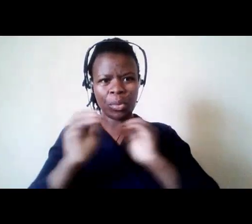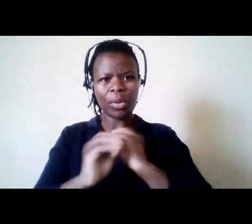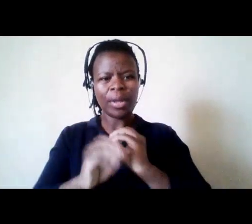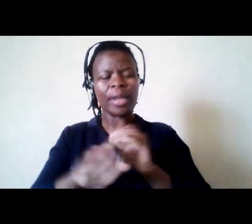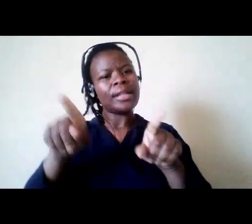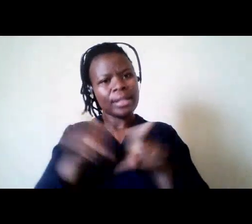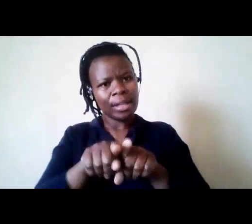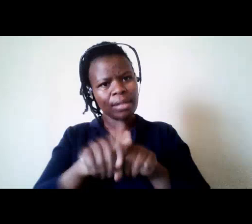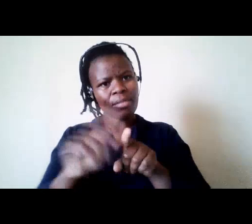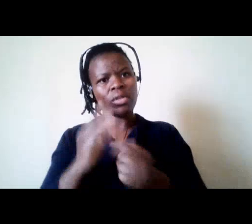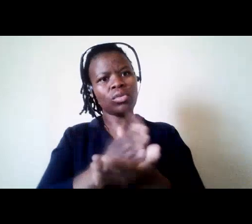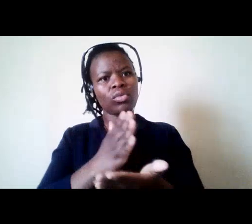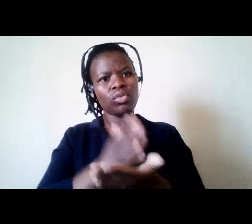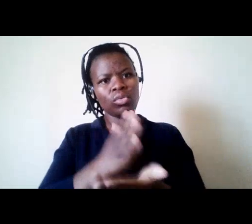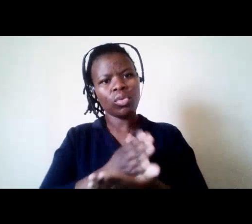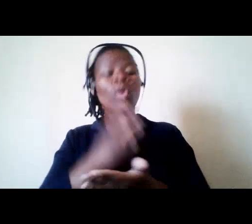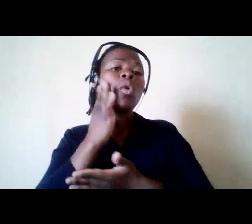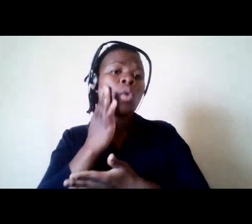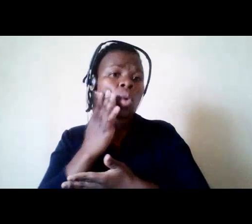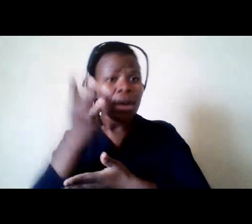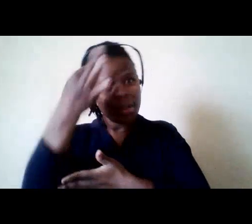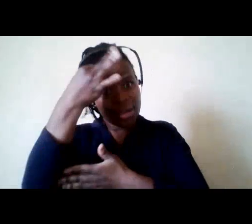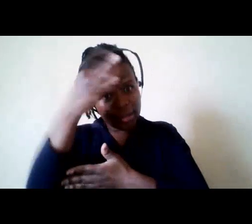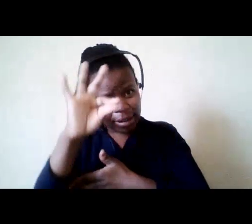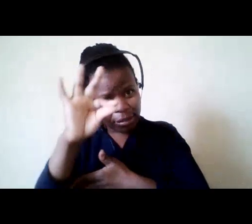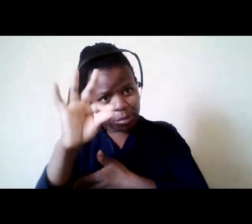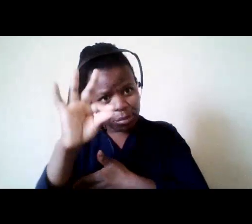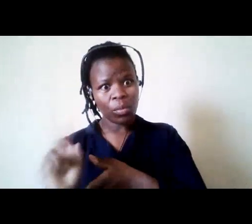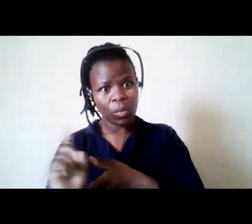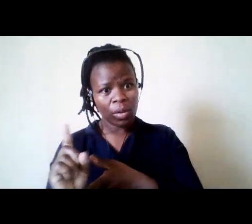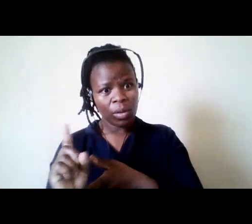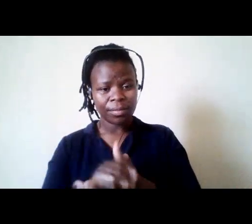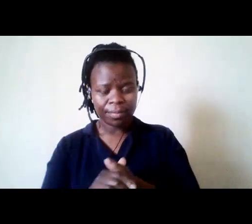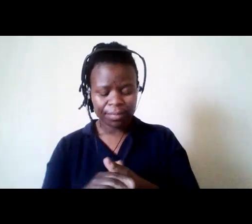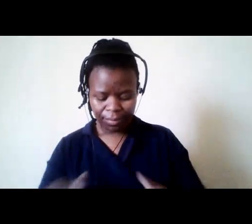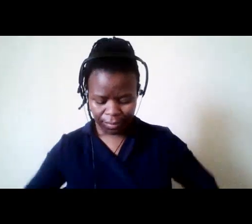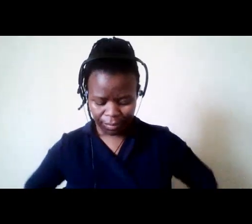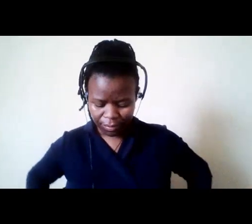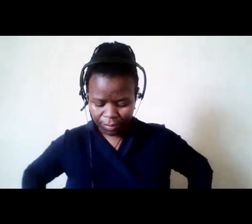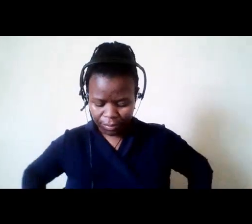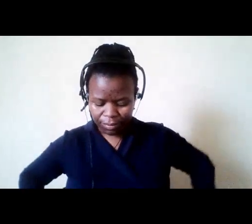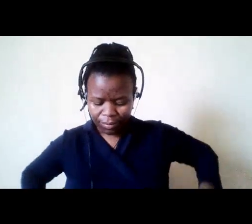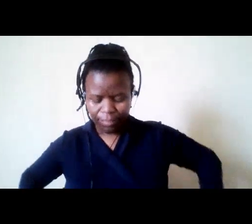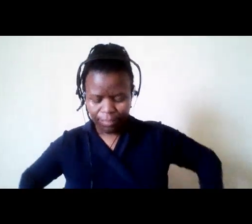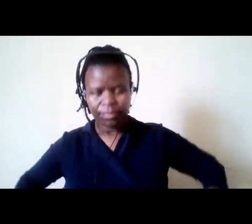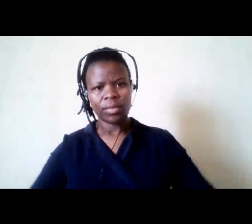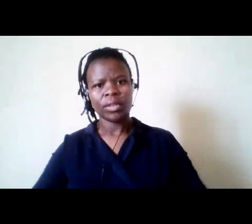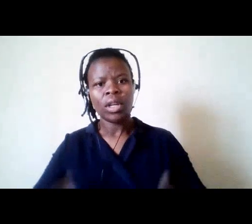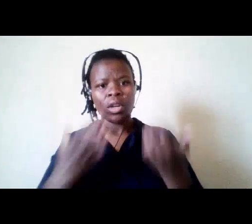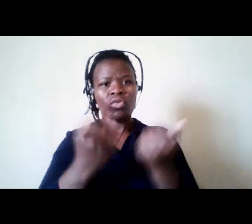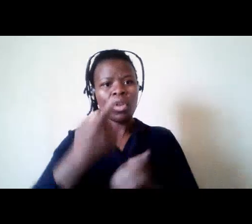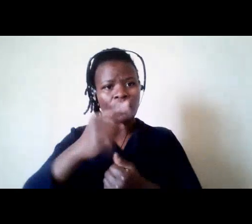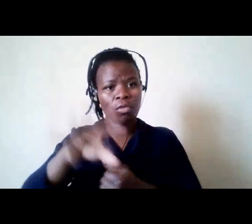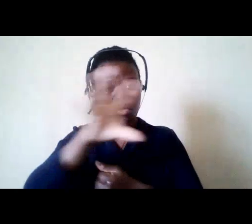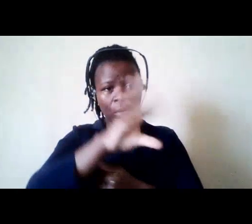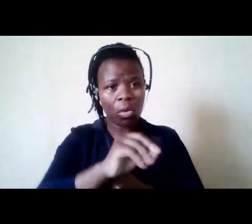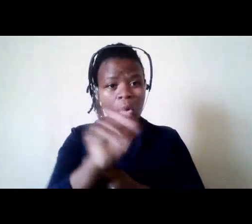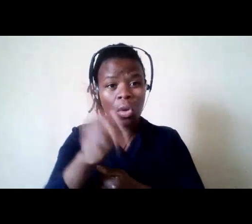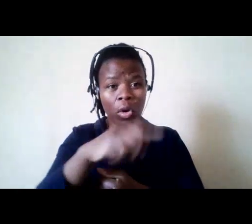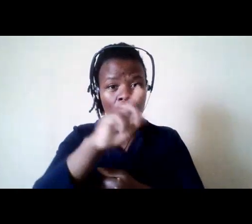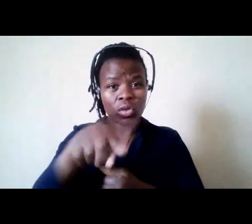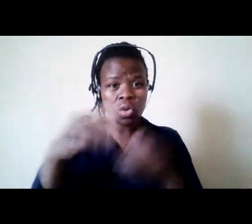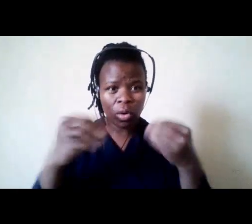government needs to step in, yes, sometimes they do step in, but for all the wrong reasons. In this case, we are chasing targets.